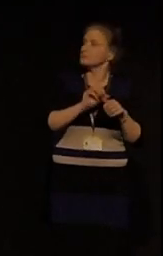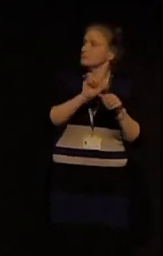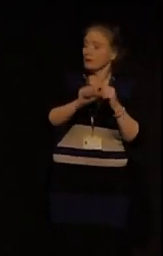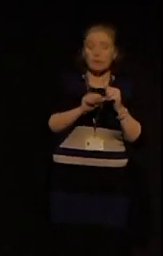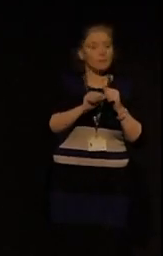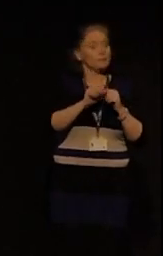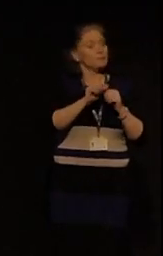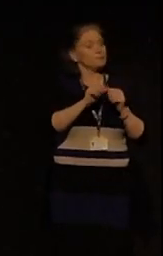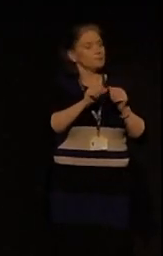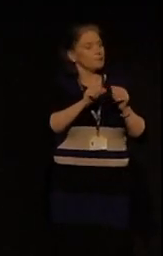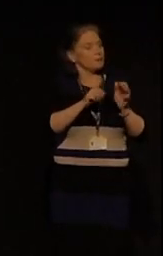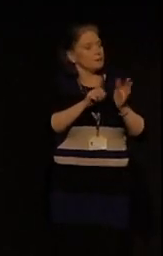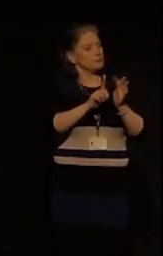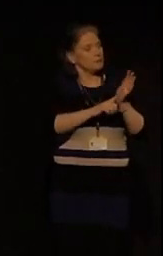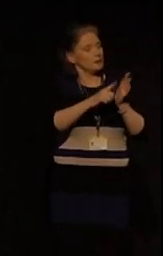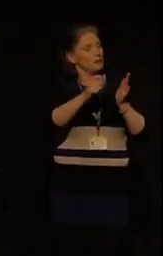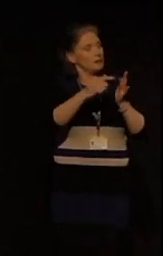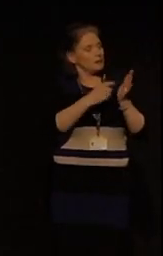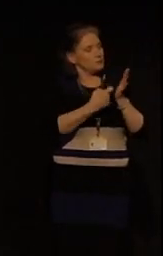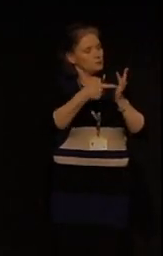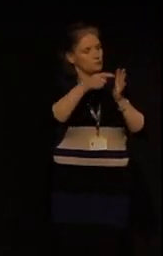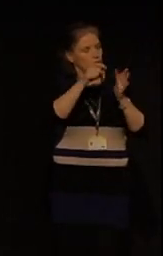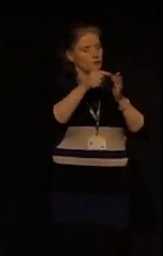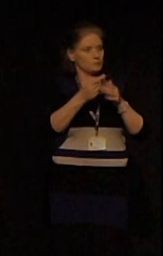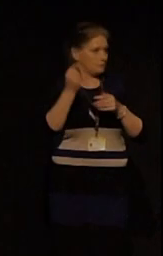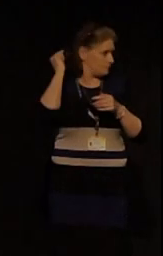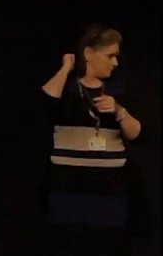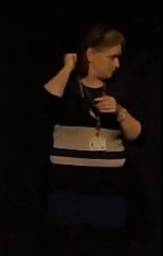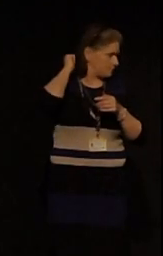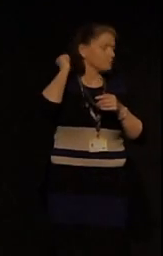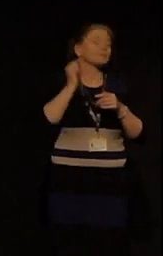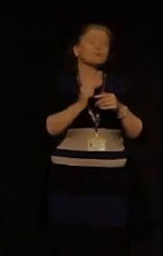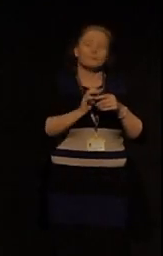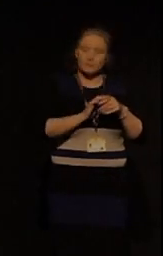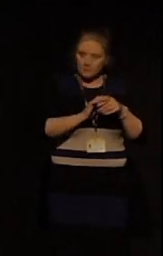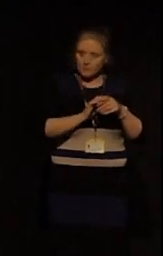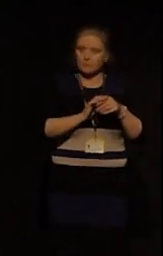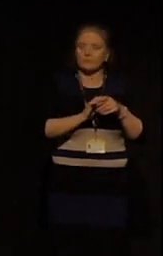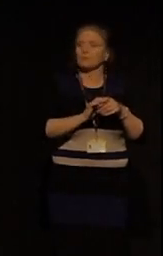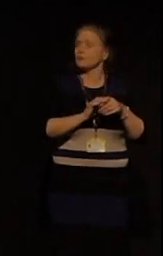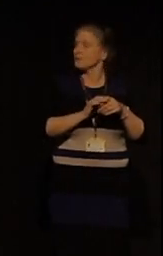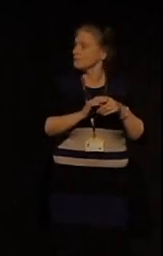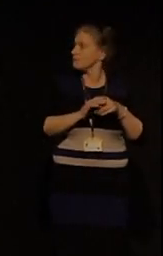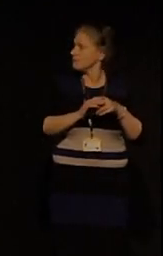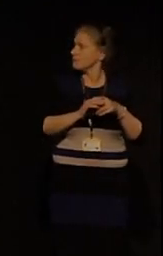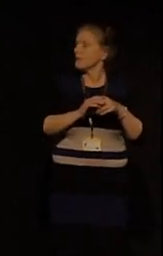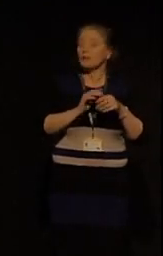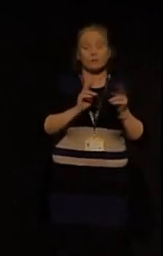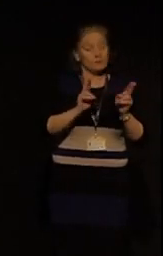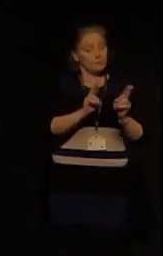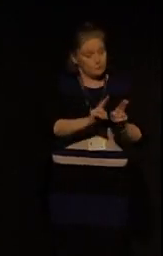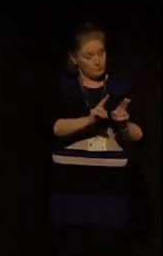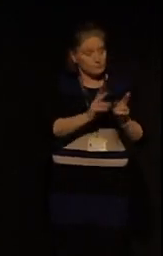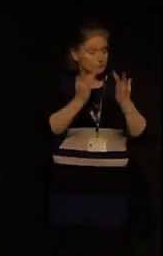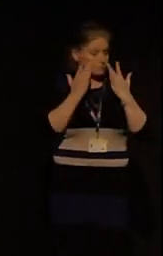electrode and we move it into the brainstem. We record from an area called the cochlear nucleus. We also see a reduction there, these